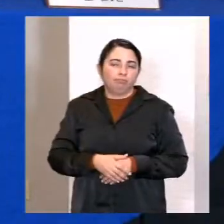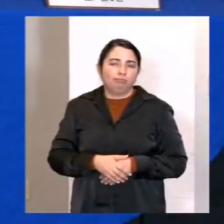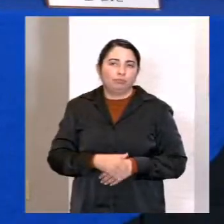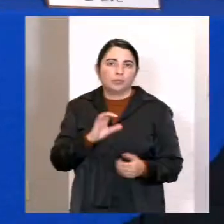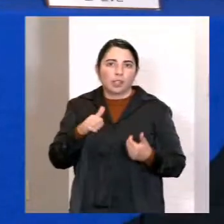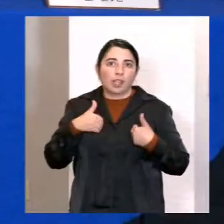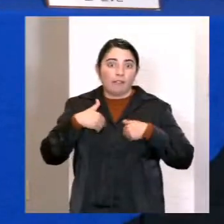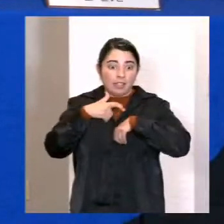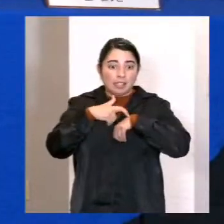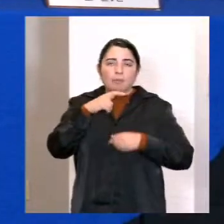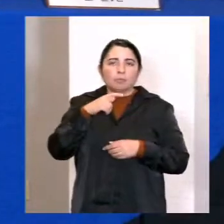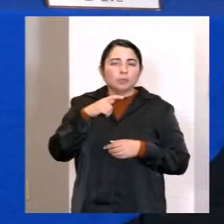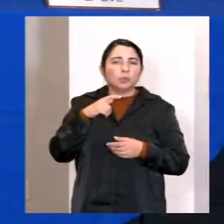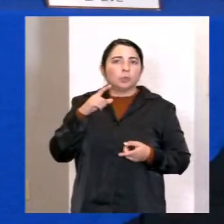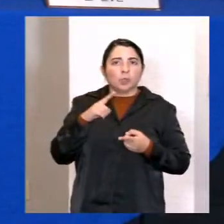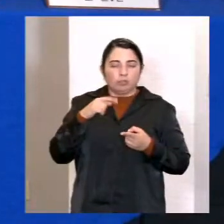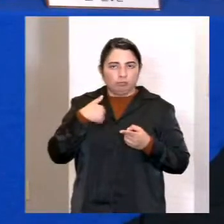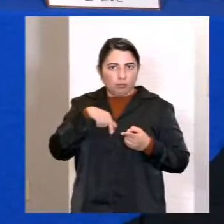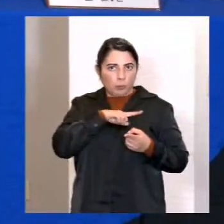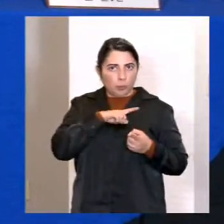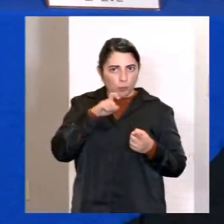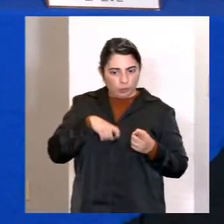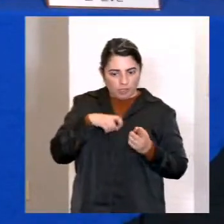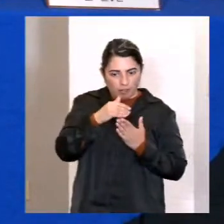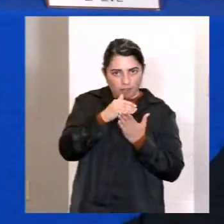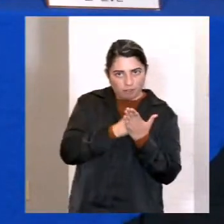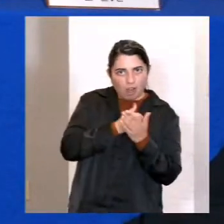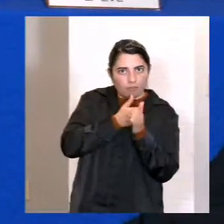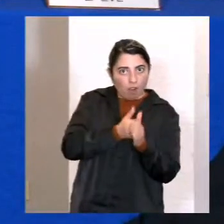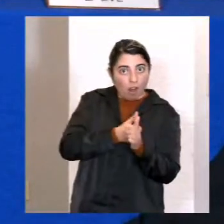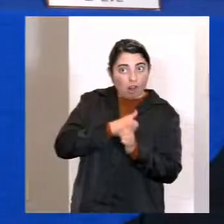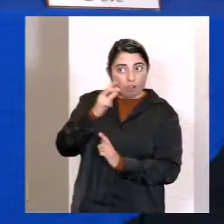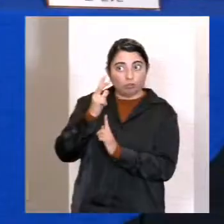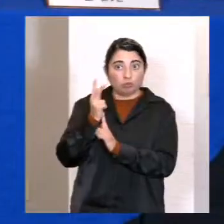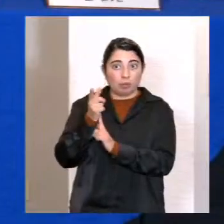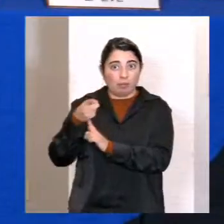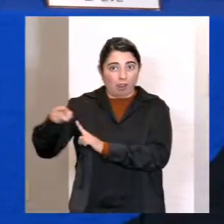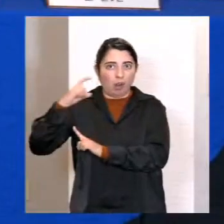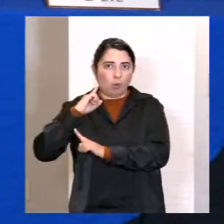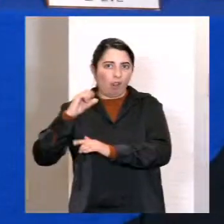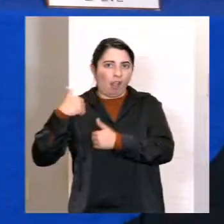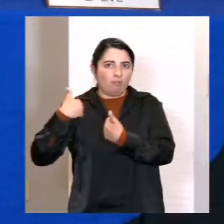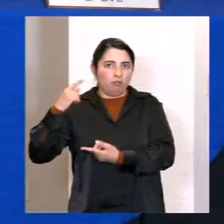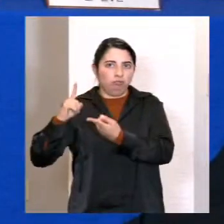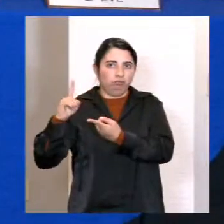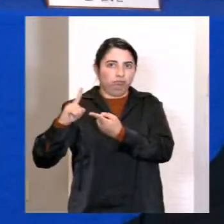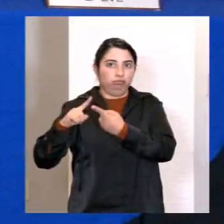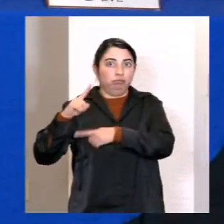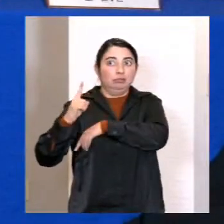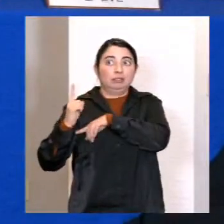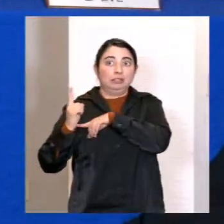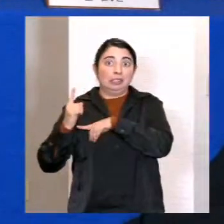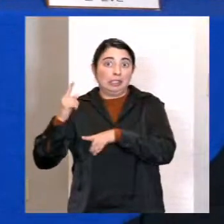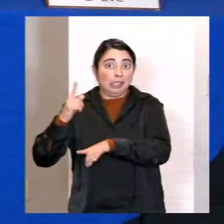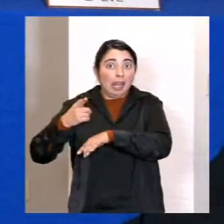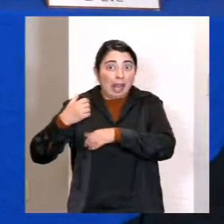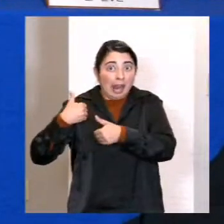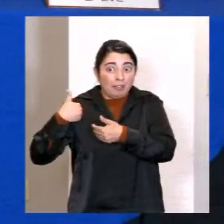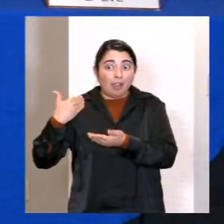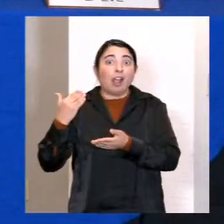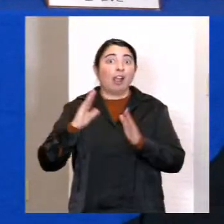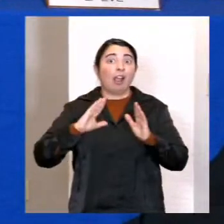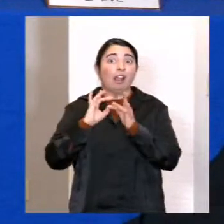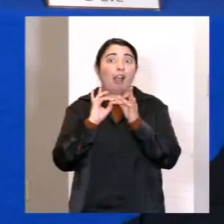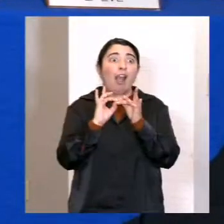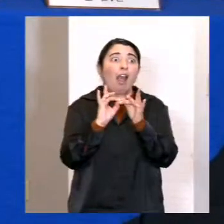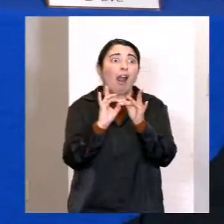clock to keep track of things so that we know when the 3 minutes elapse. You will get a warning when you're getting close to the end of your comment